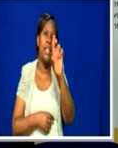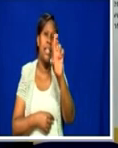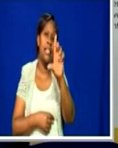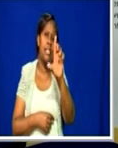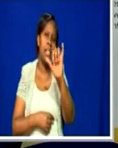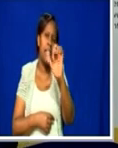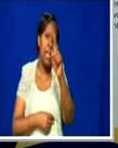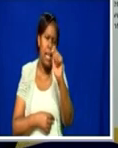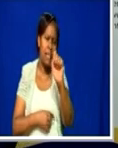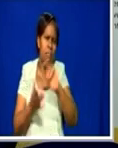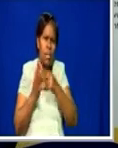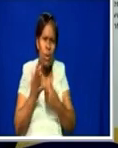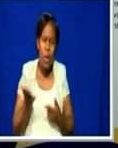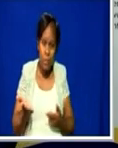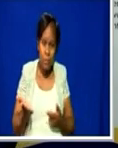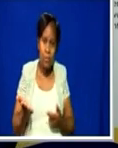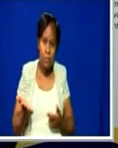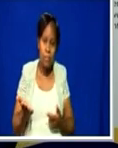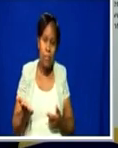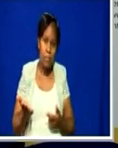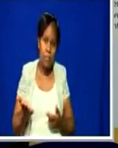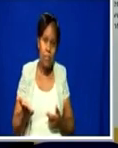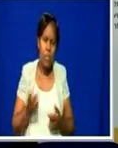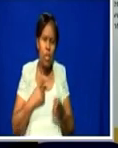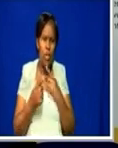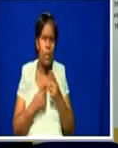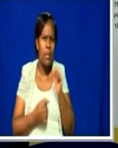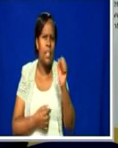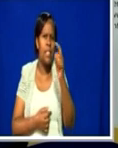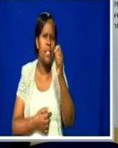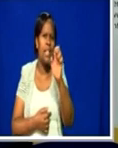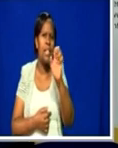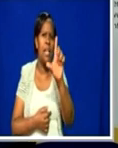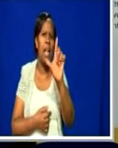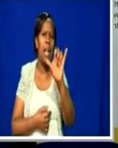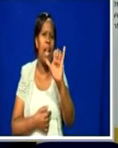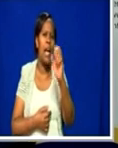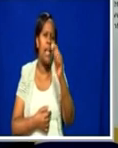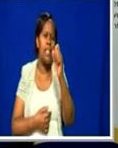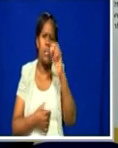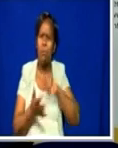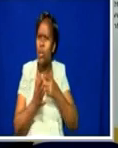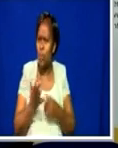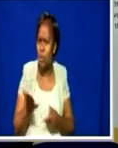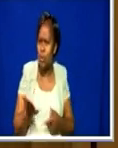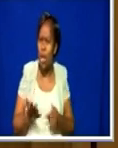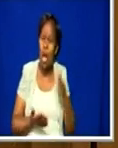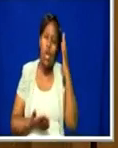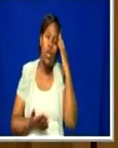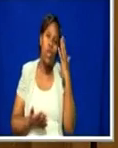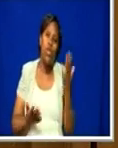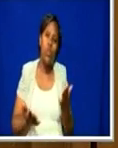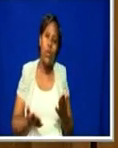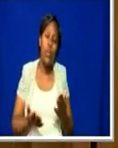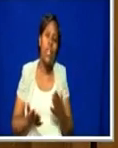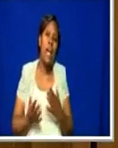Do you know what it means by satellites? No. When you talk about satellite, I think about what? Rocket or something? Oh, of course. Yes. I know you know about the